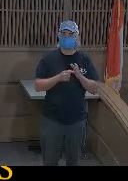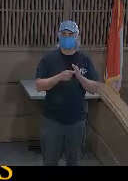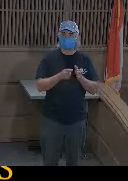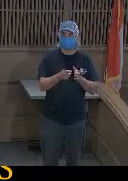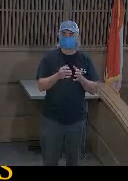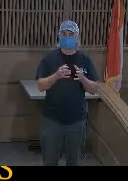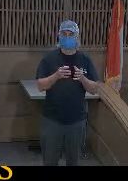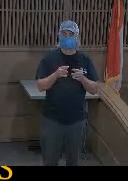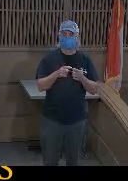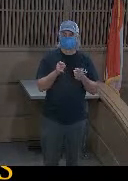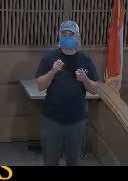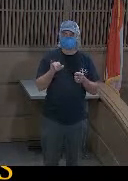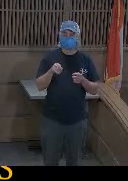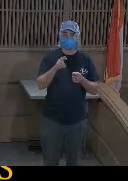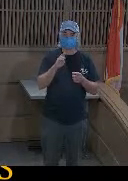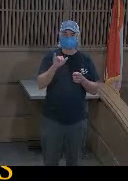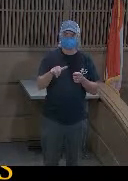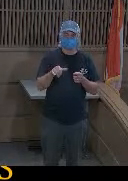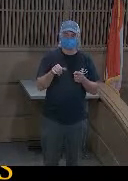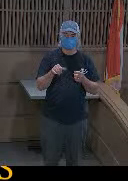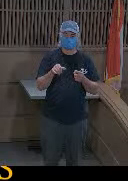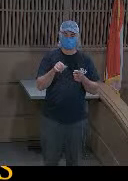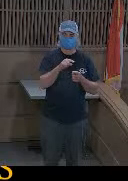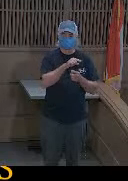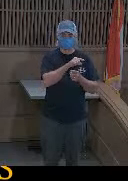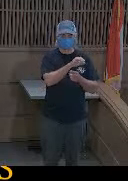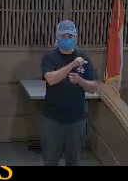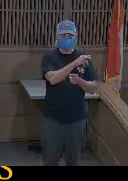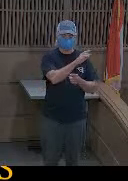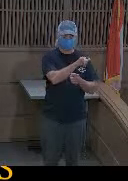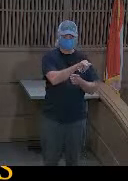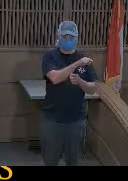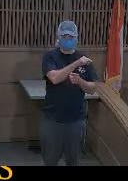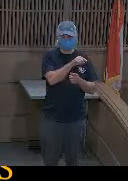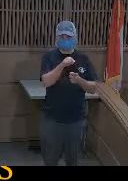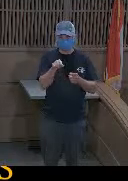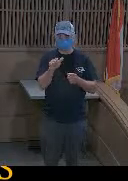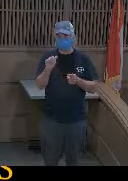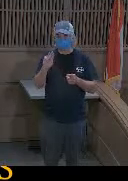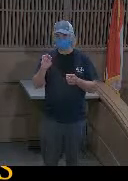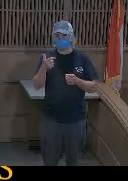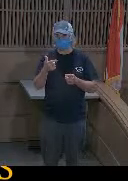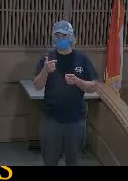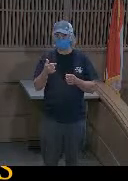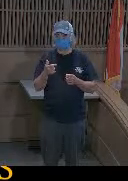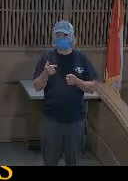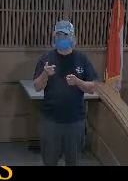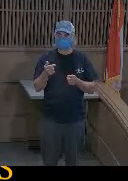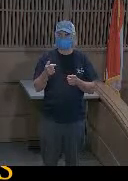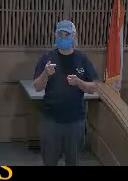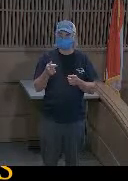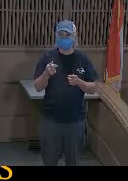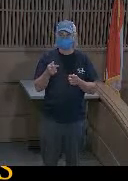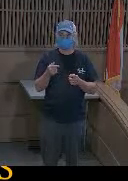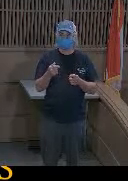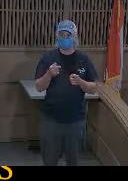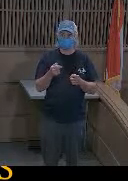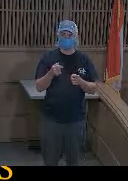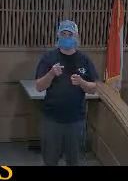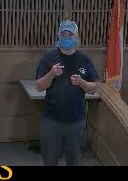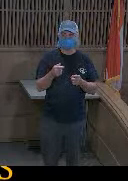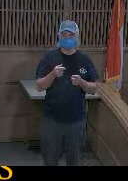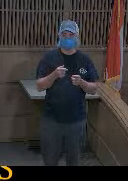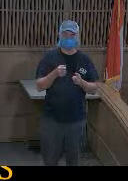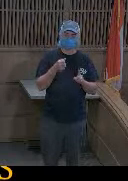from July into August, the cases have increased at Dougherty County EMS. We were running about 1 to 2.